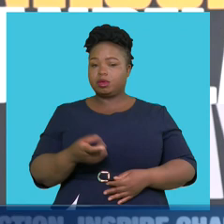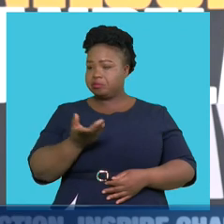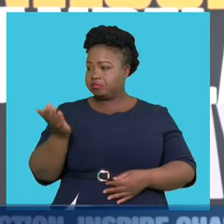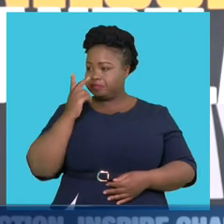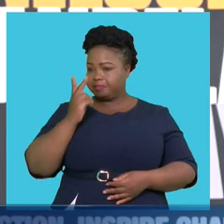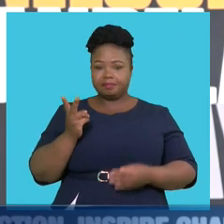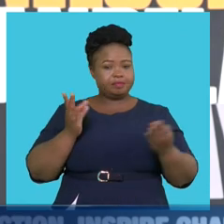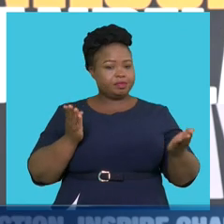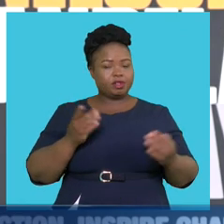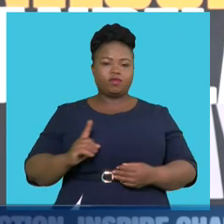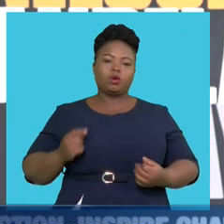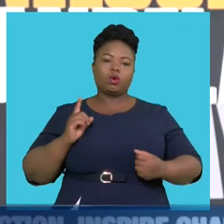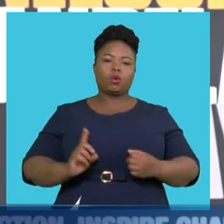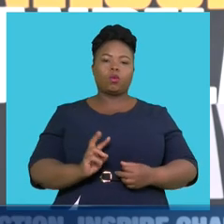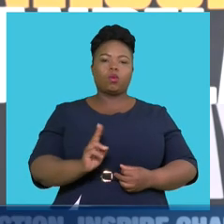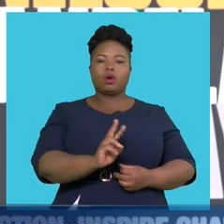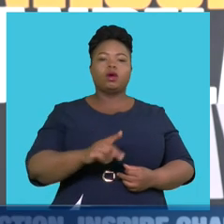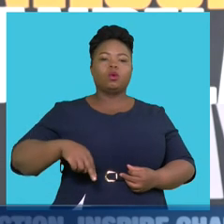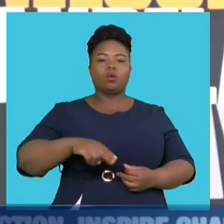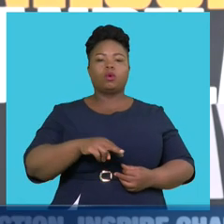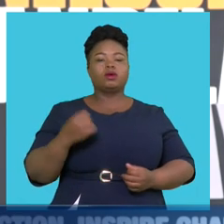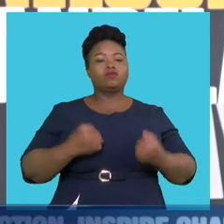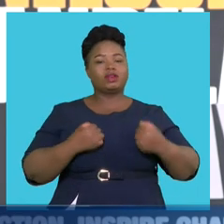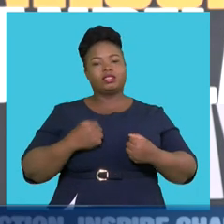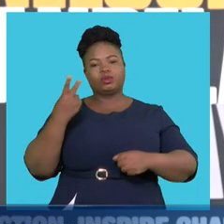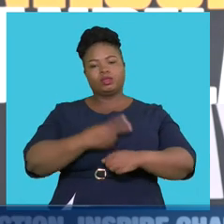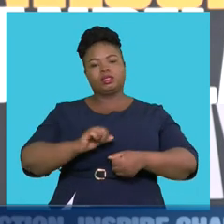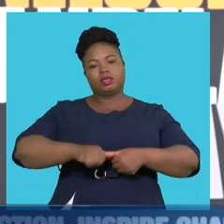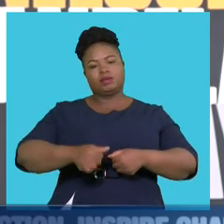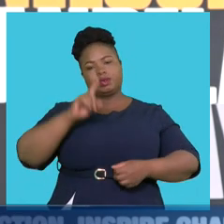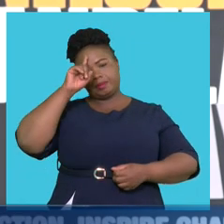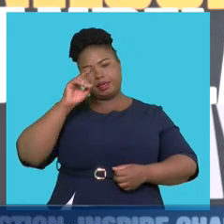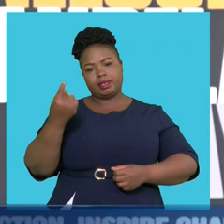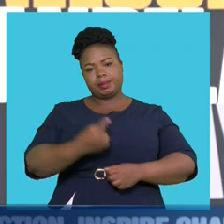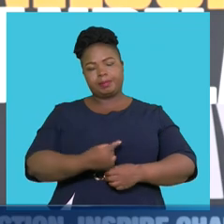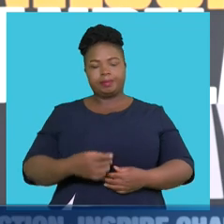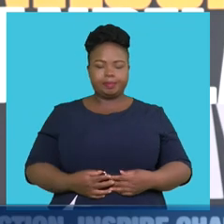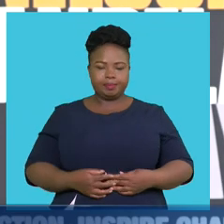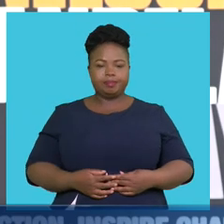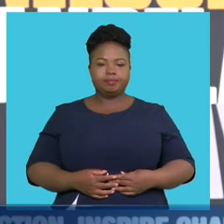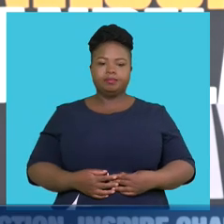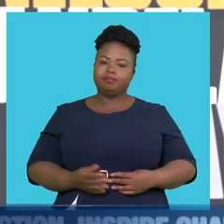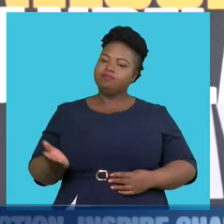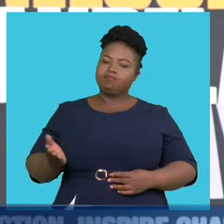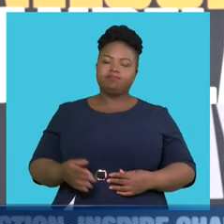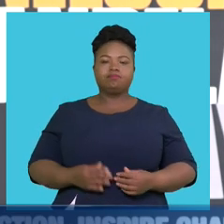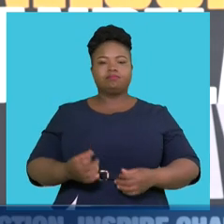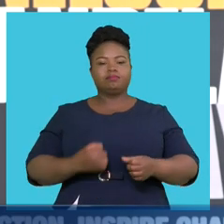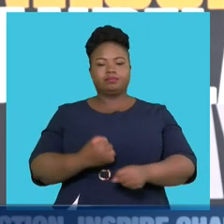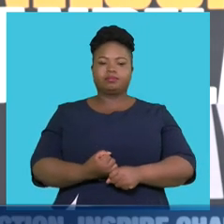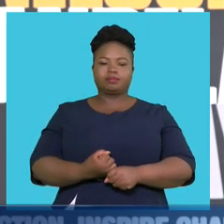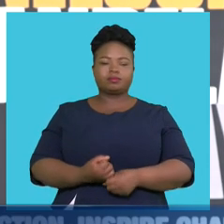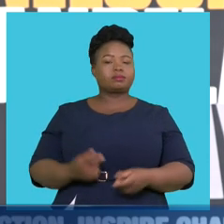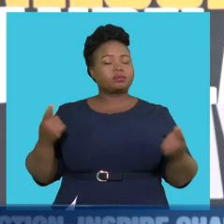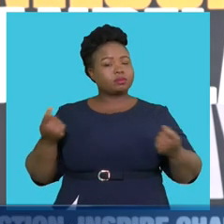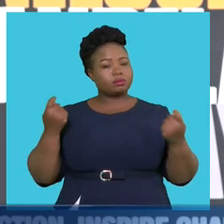would see, the Walk and Run is actually happening 2 days after Mandela Day. It is an annual, it's an